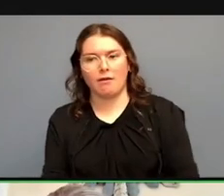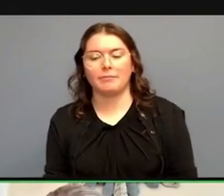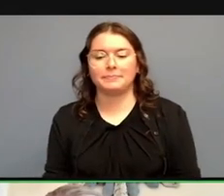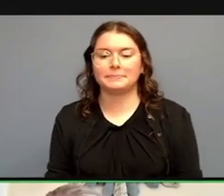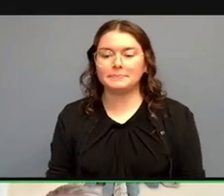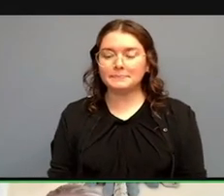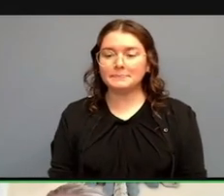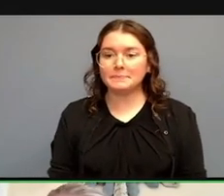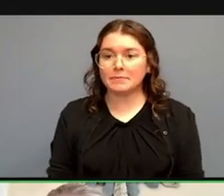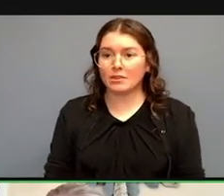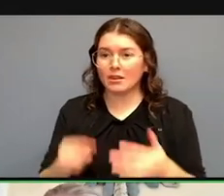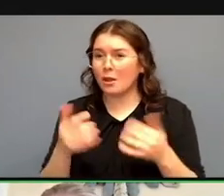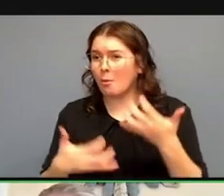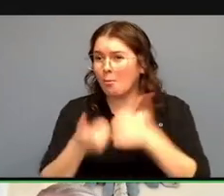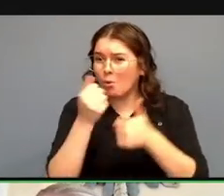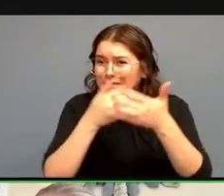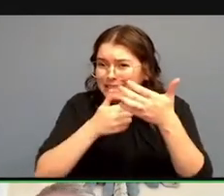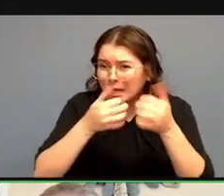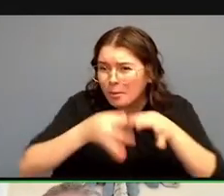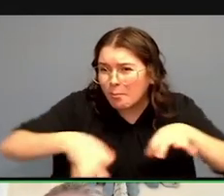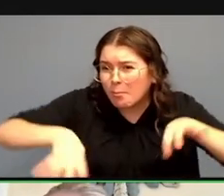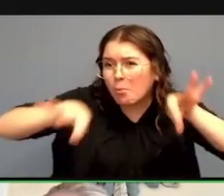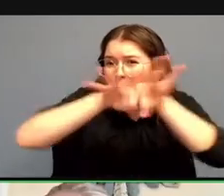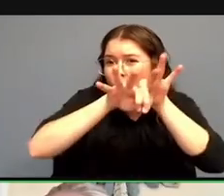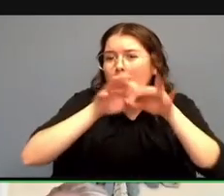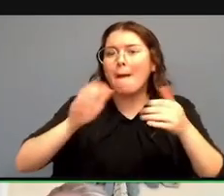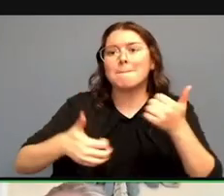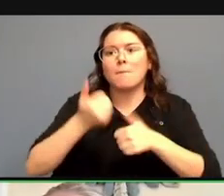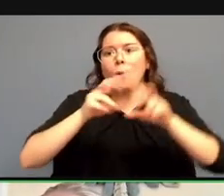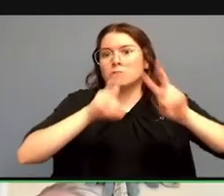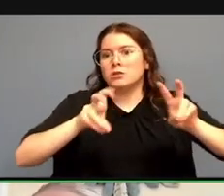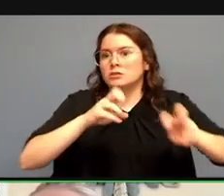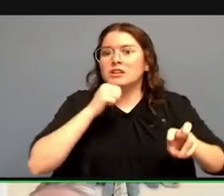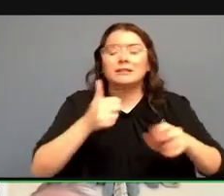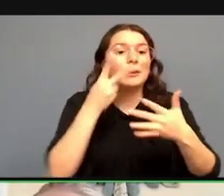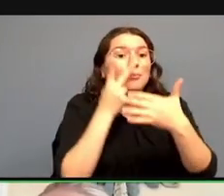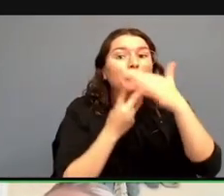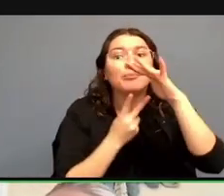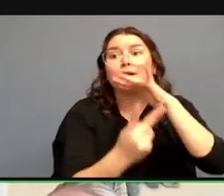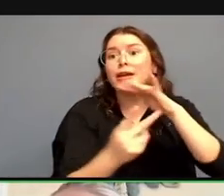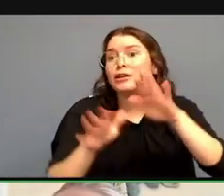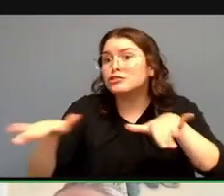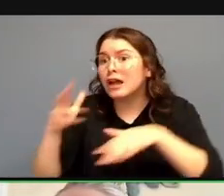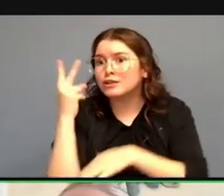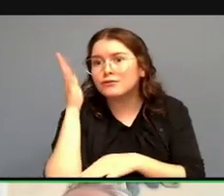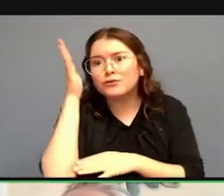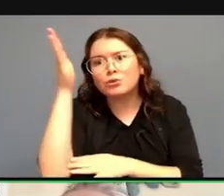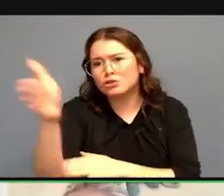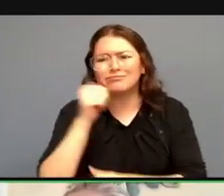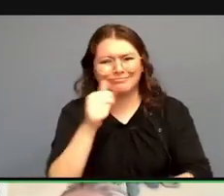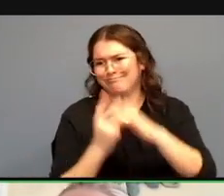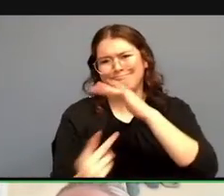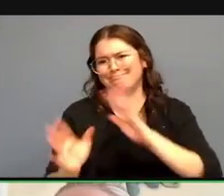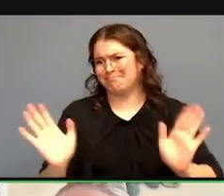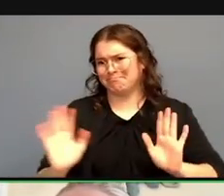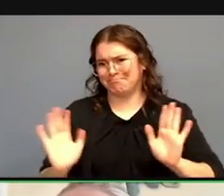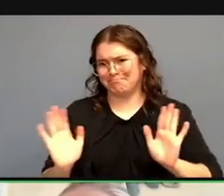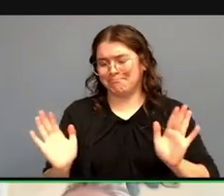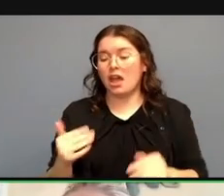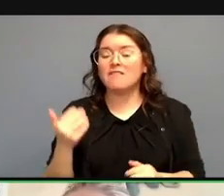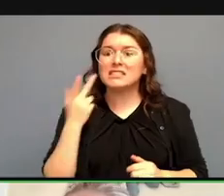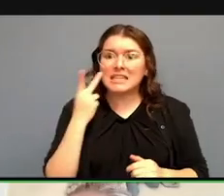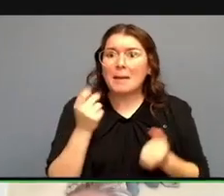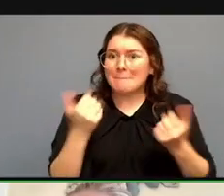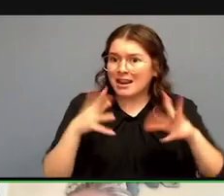Most importantly, assessments do not predict your child's future. I have sat in many meetings where we have seen assessments